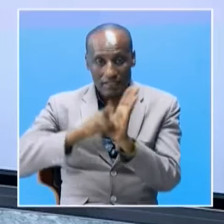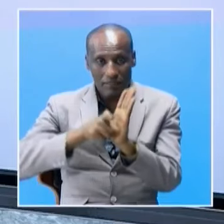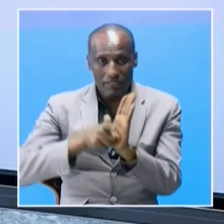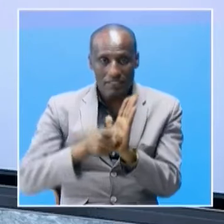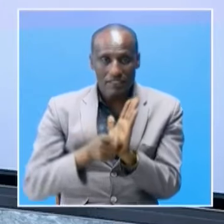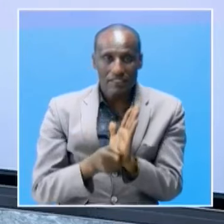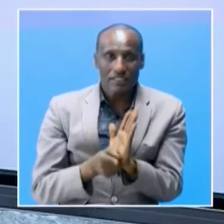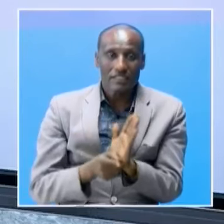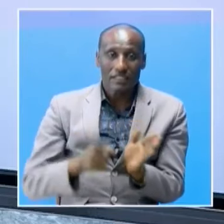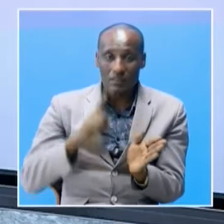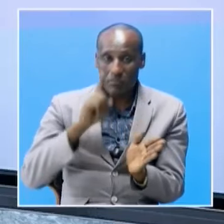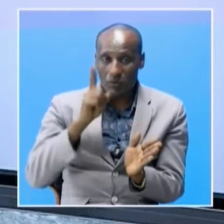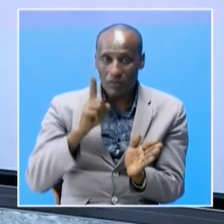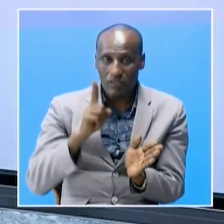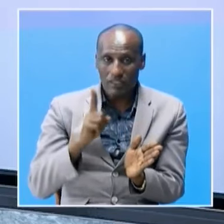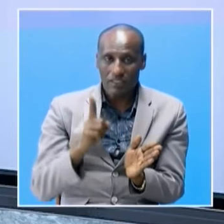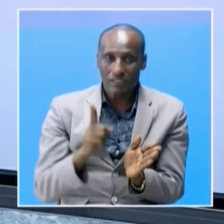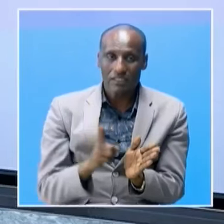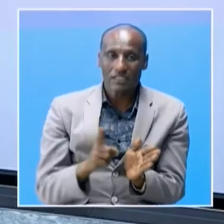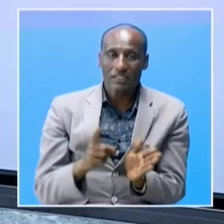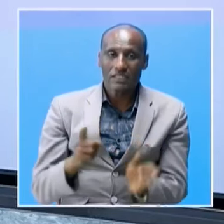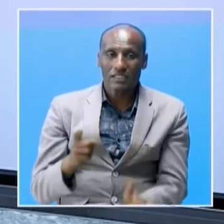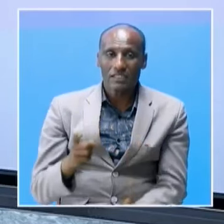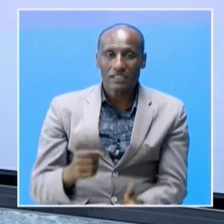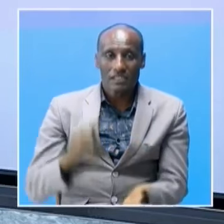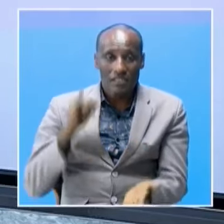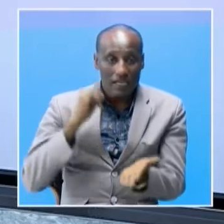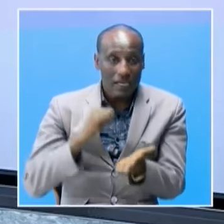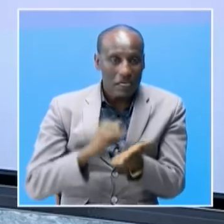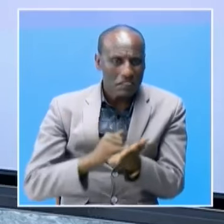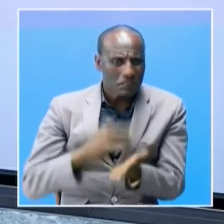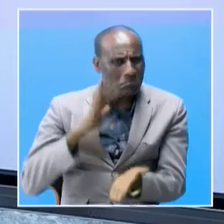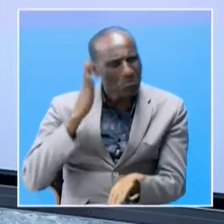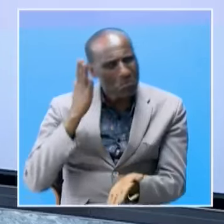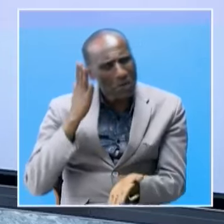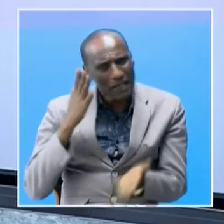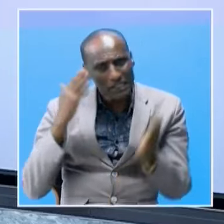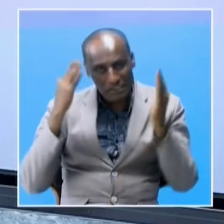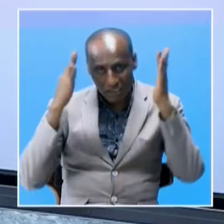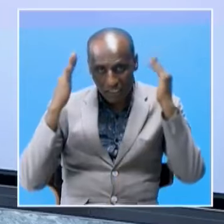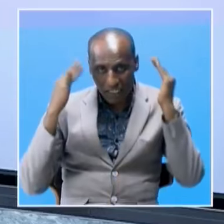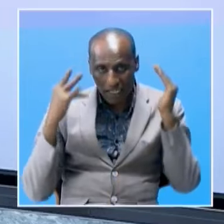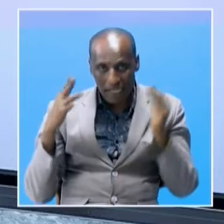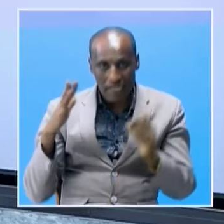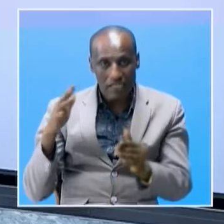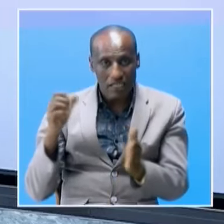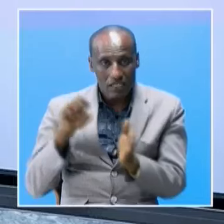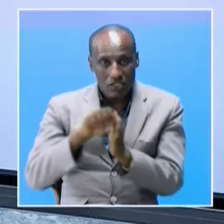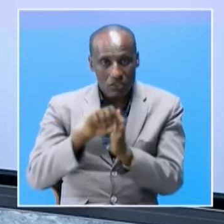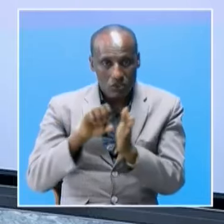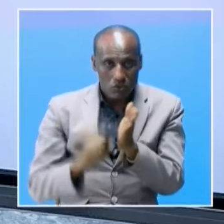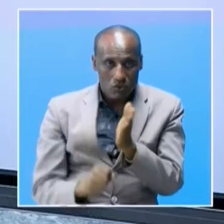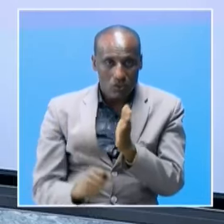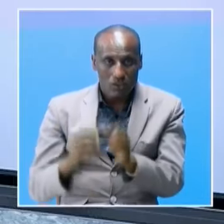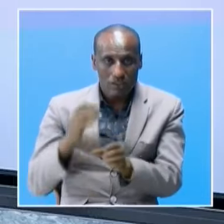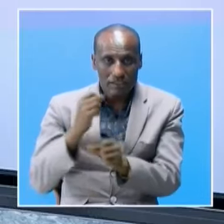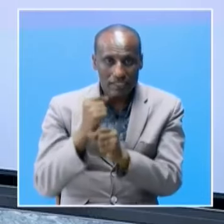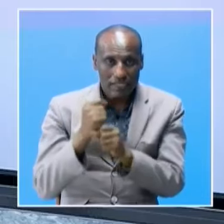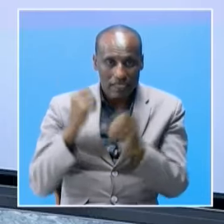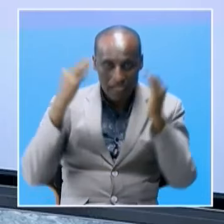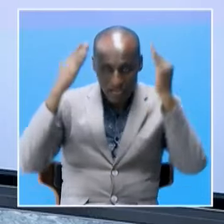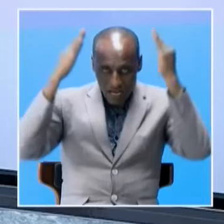says what? It might rain, so take an umbrella. The person is using what?